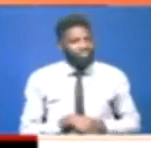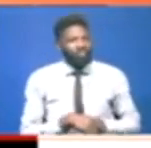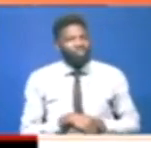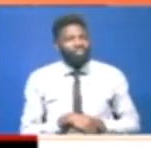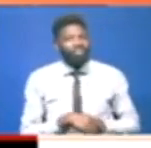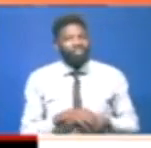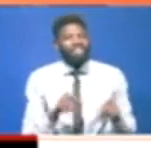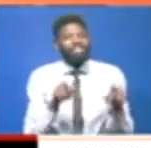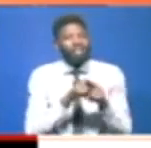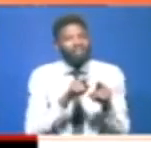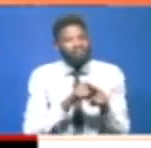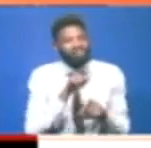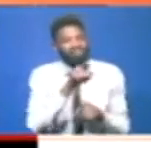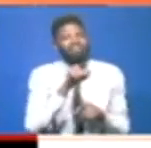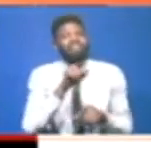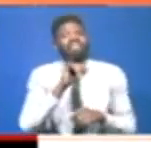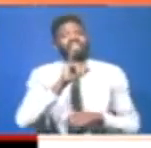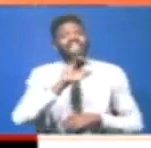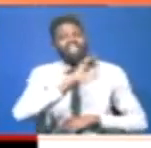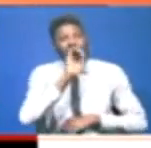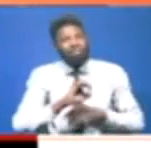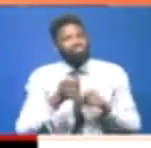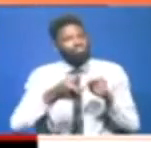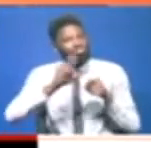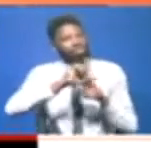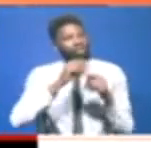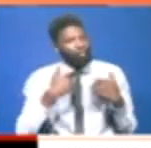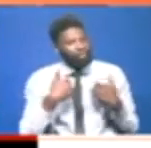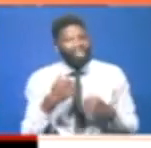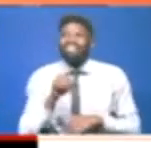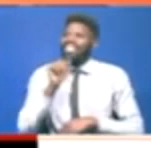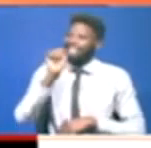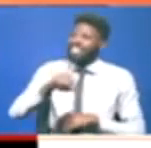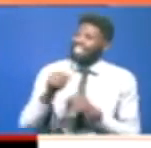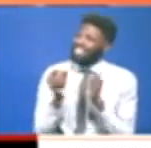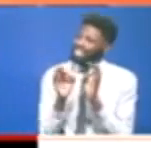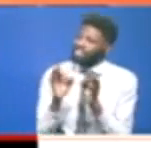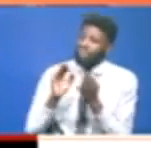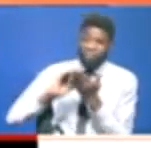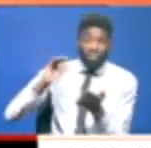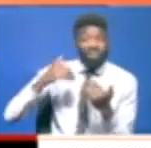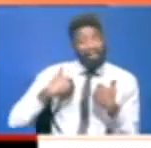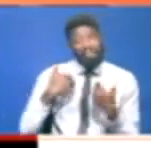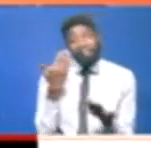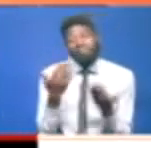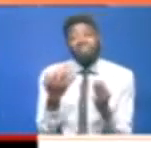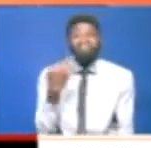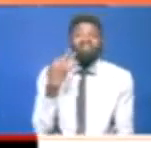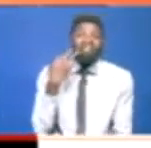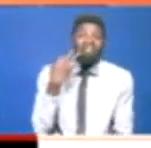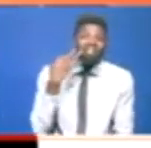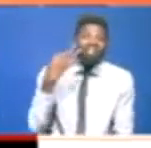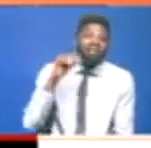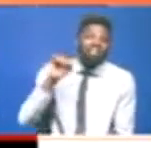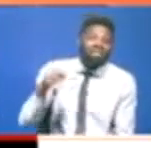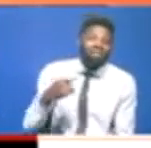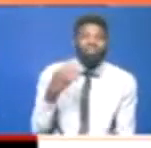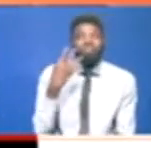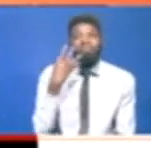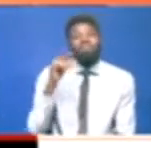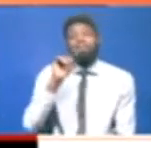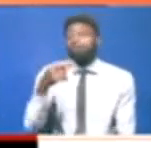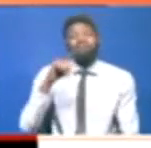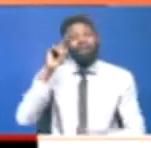accrue of interest. Yes, the accrue interest. Yeah. So at most, you're looking at maybe 300,000 or 400,000, which cannot sustain